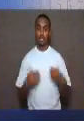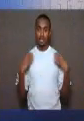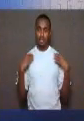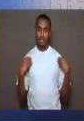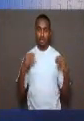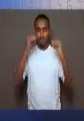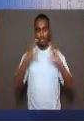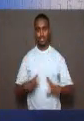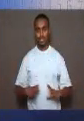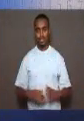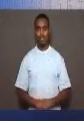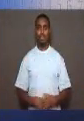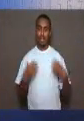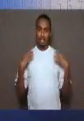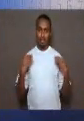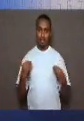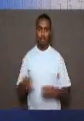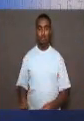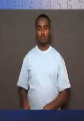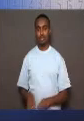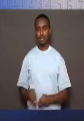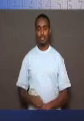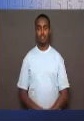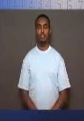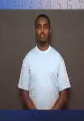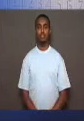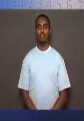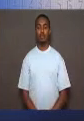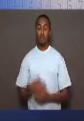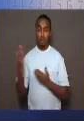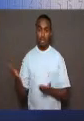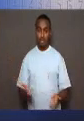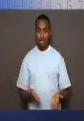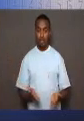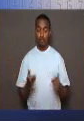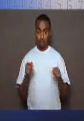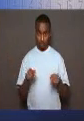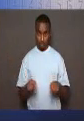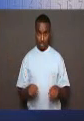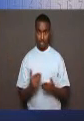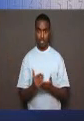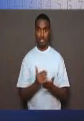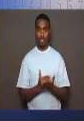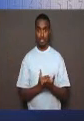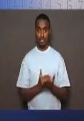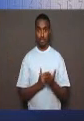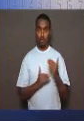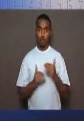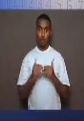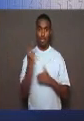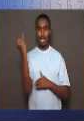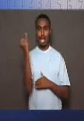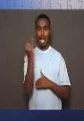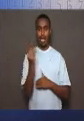Hello, teacher. Hello, students. Welcome to today's lesson on arts